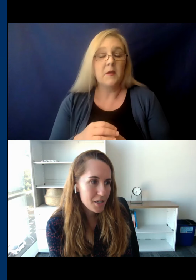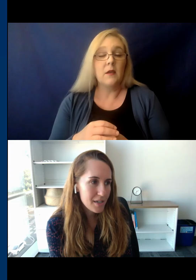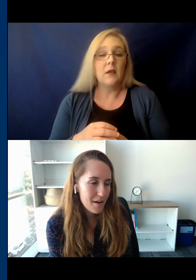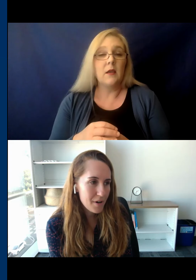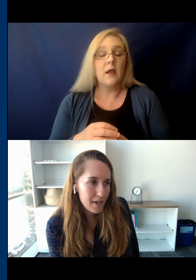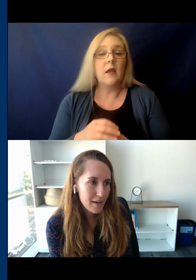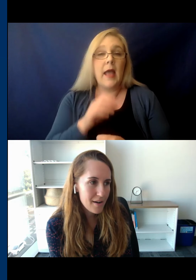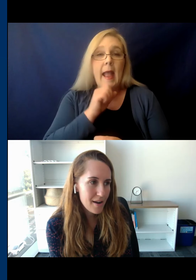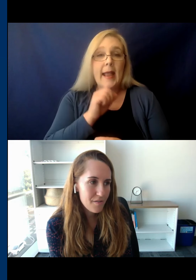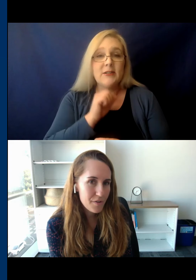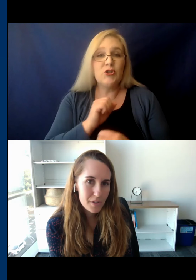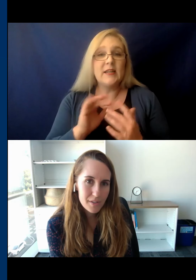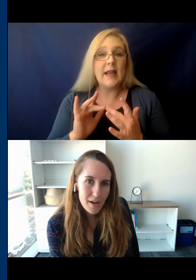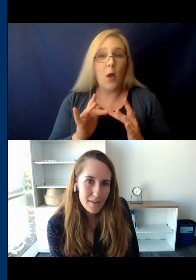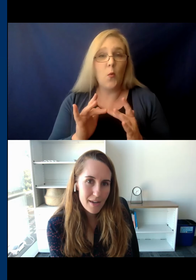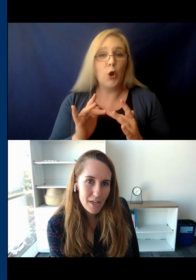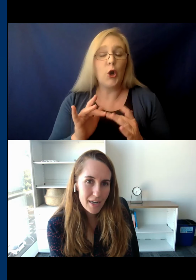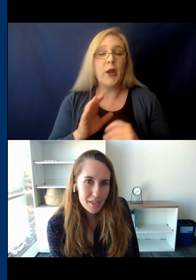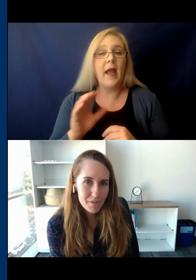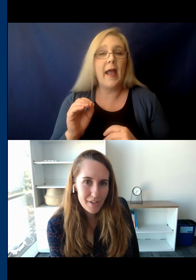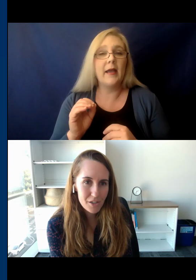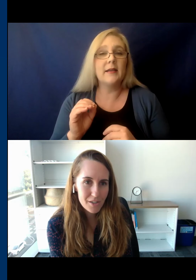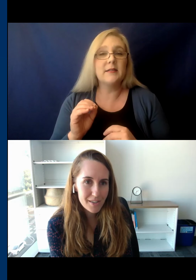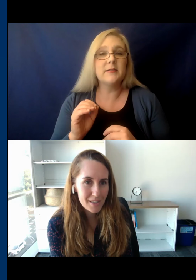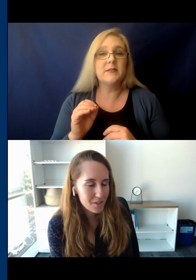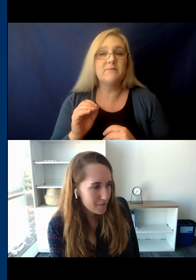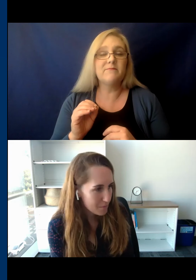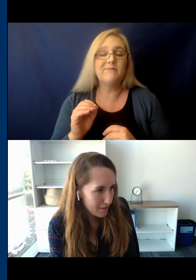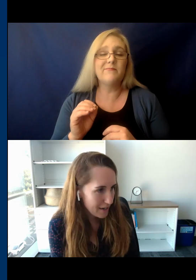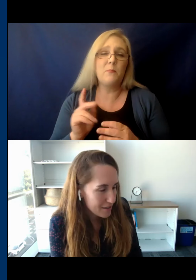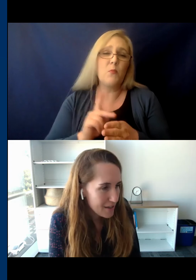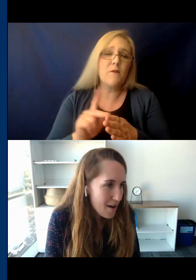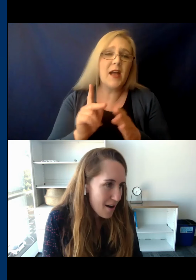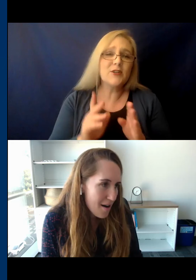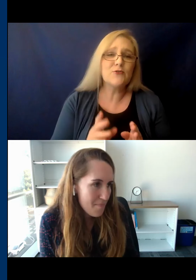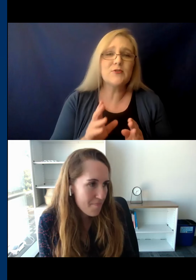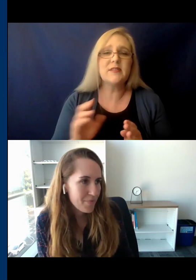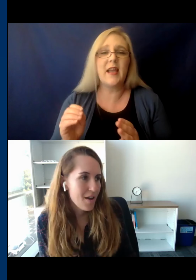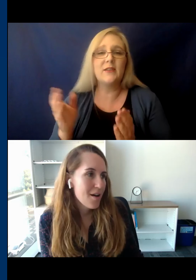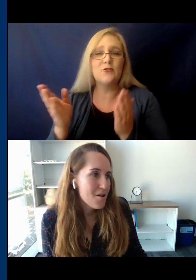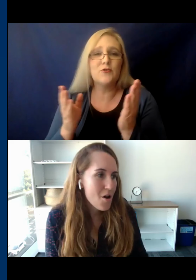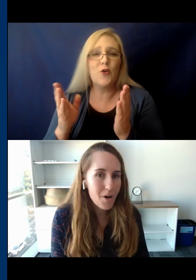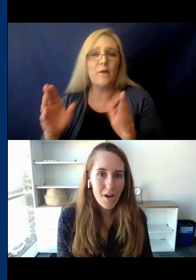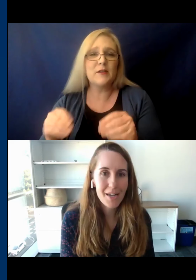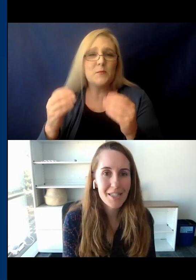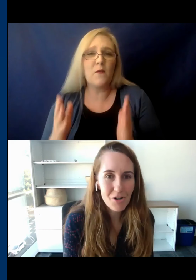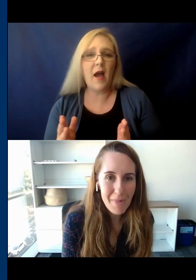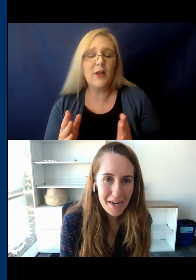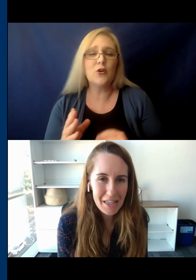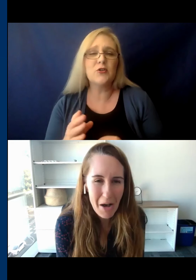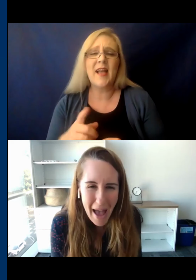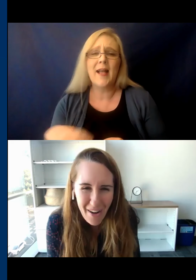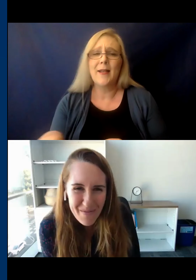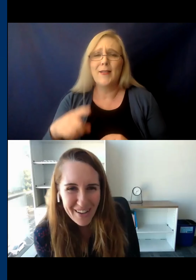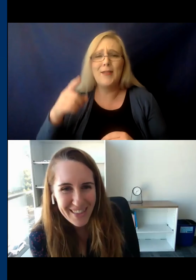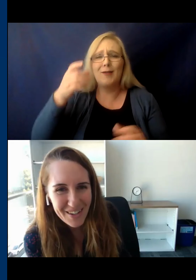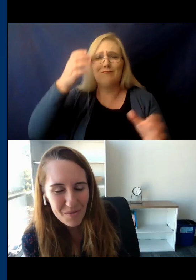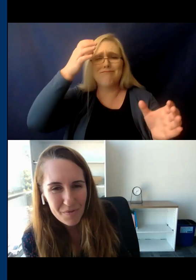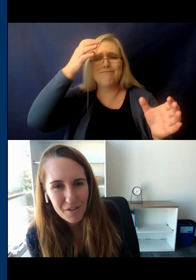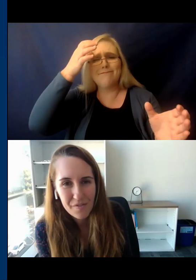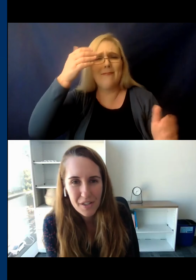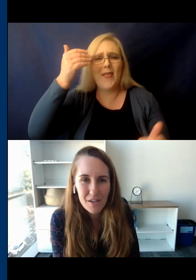the Aging Network and folks, the aging professionals and service providers know a tremendous amount